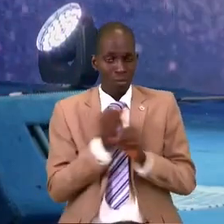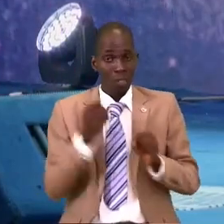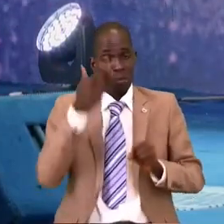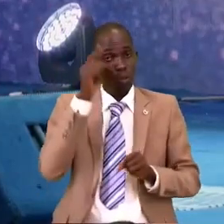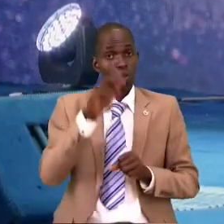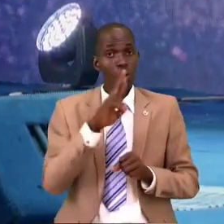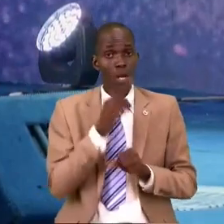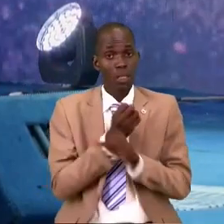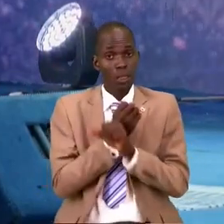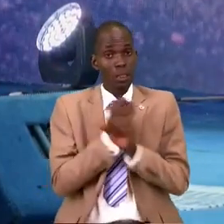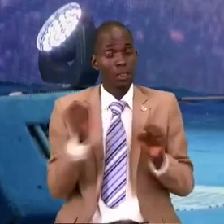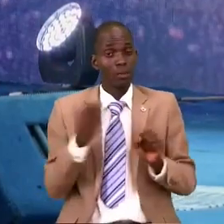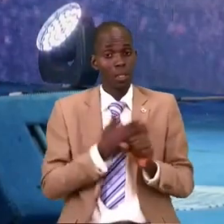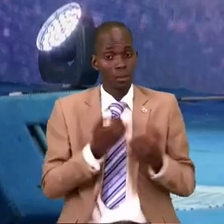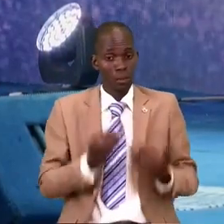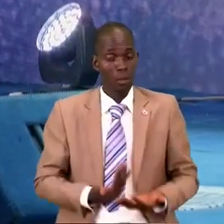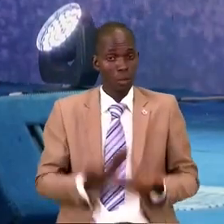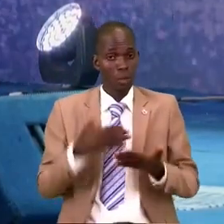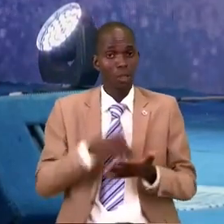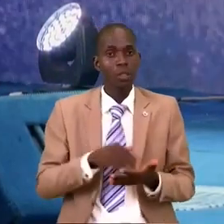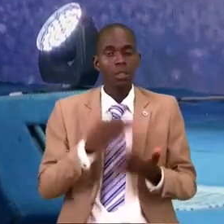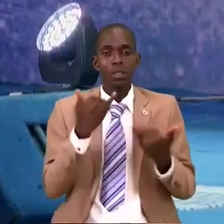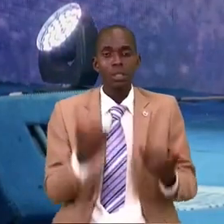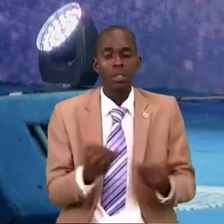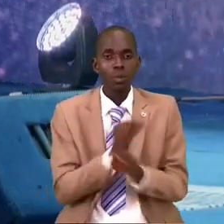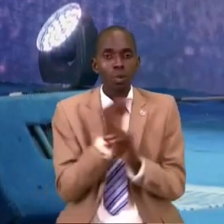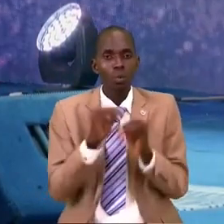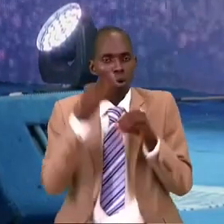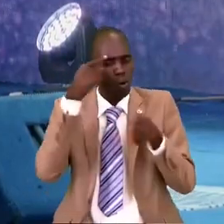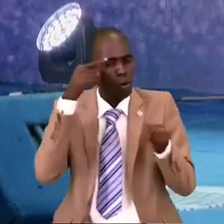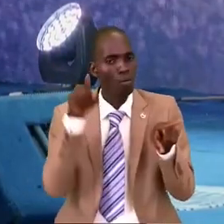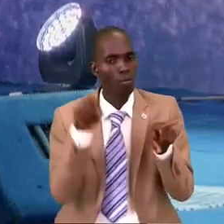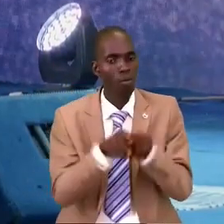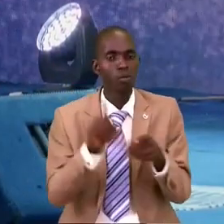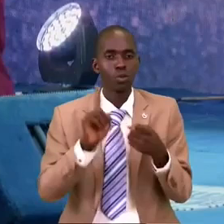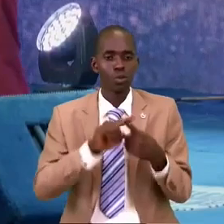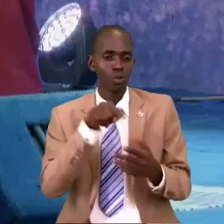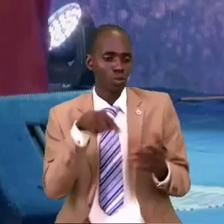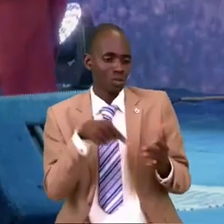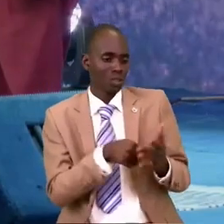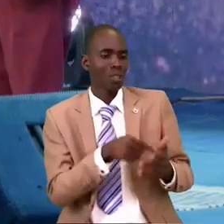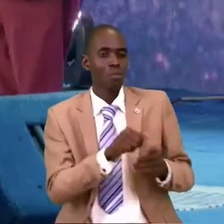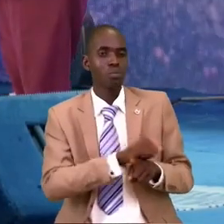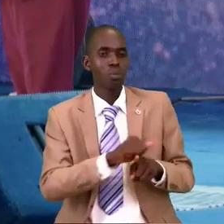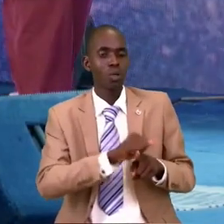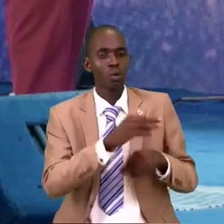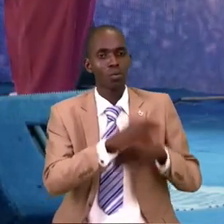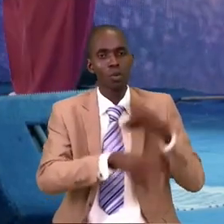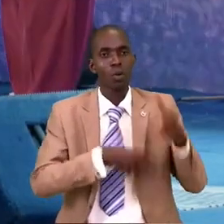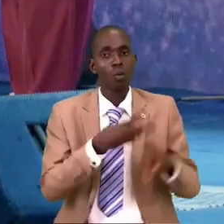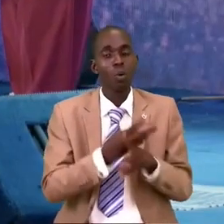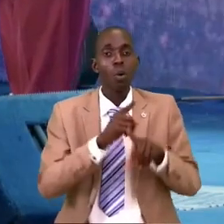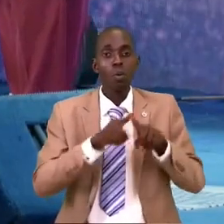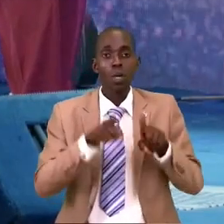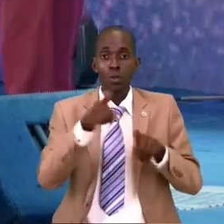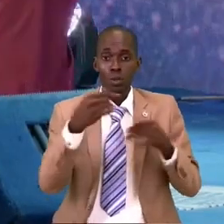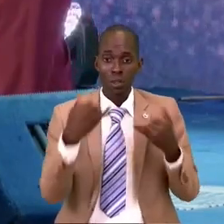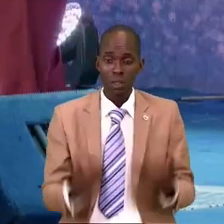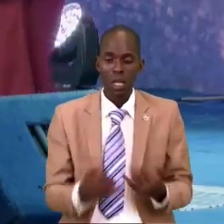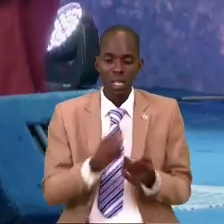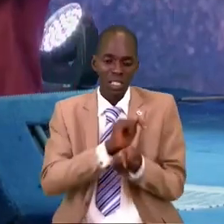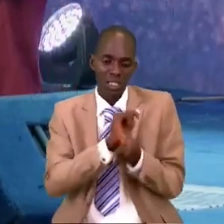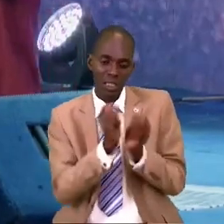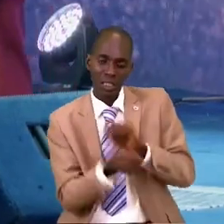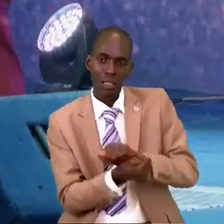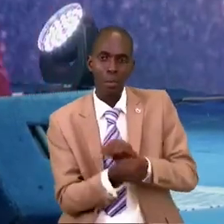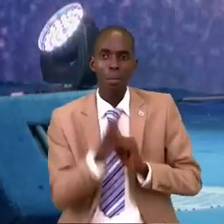ye transformed by the renewing of your mind, that ye may prove what is that good, as